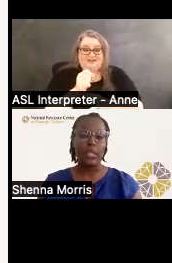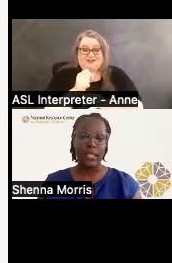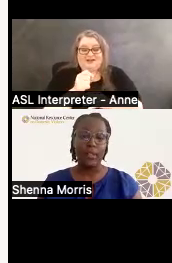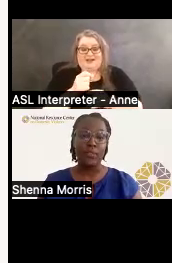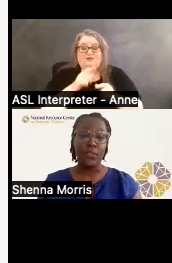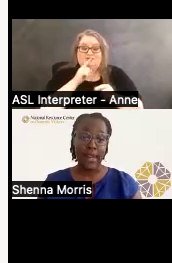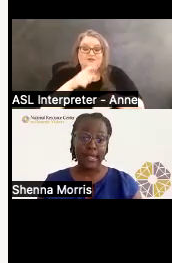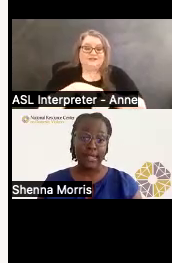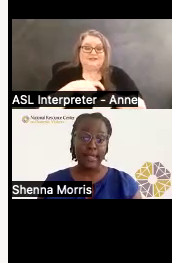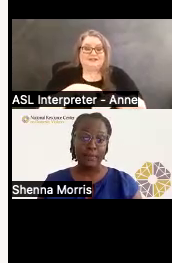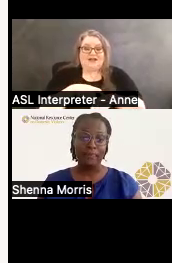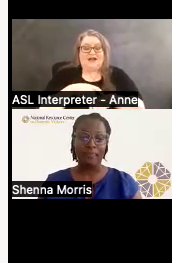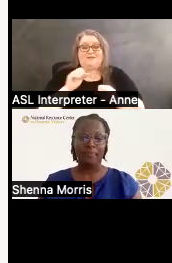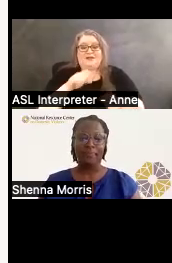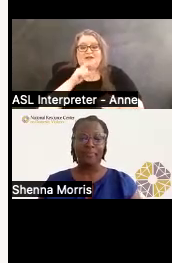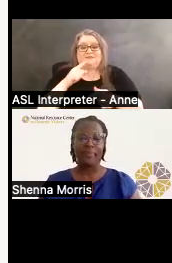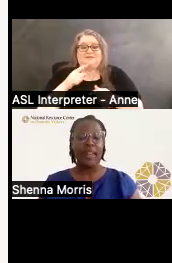to assistive devices.